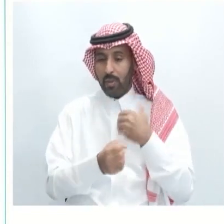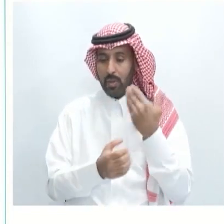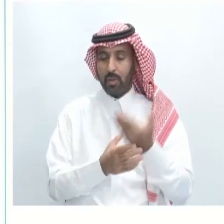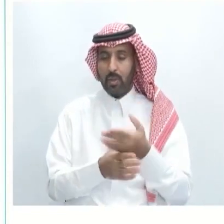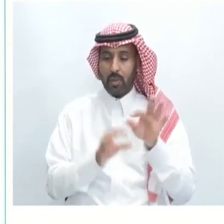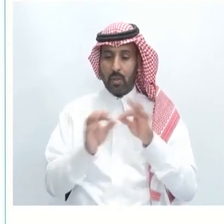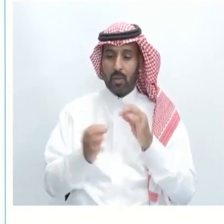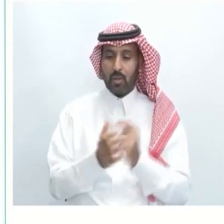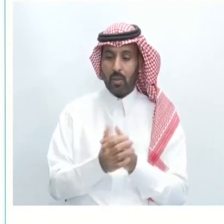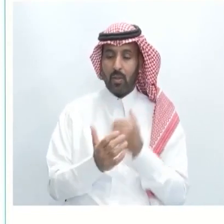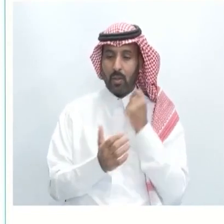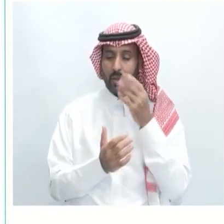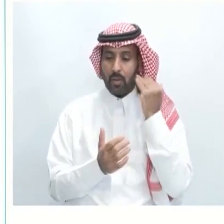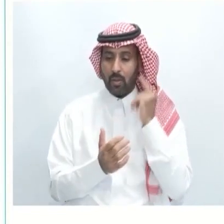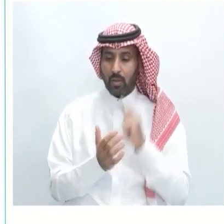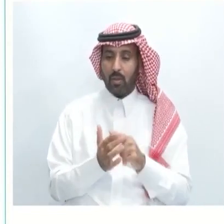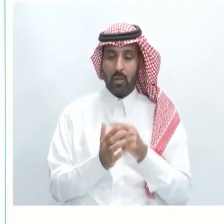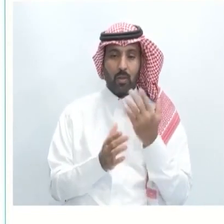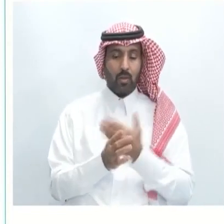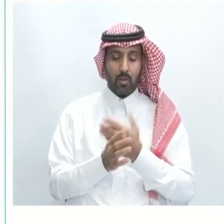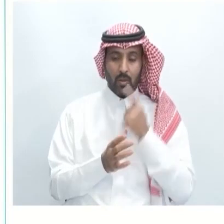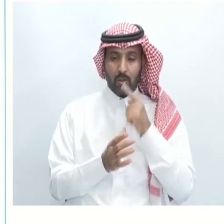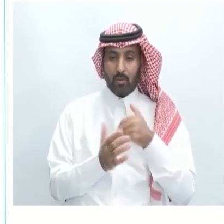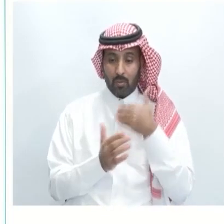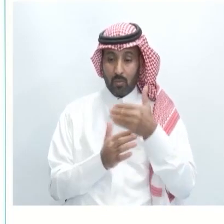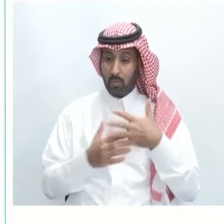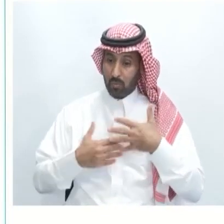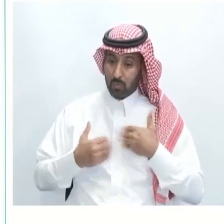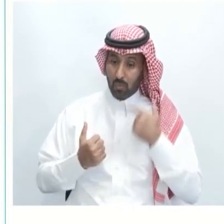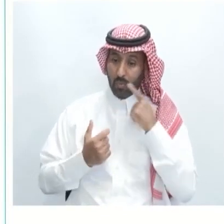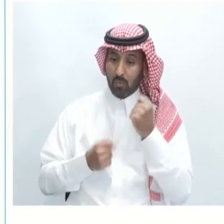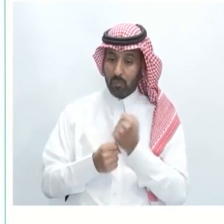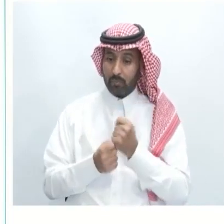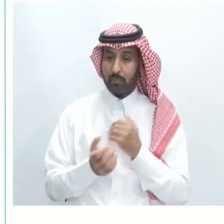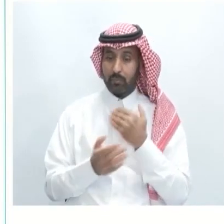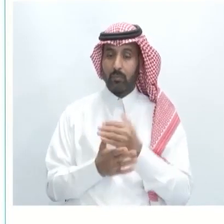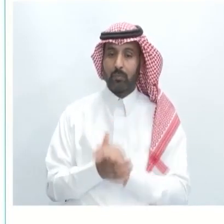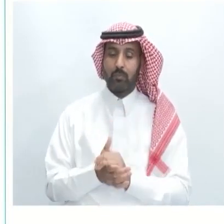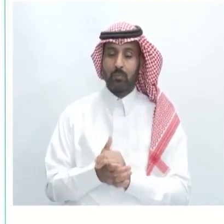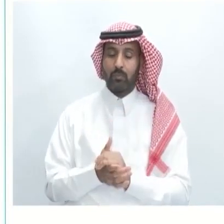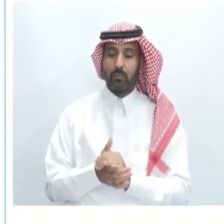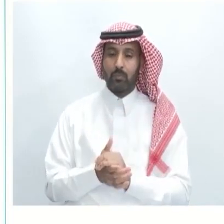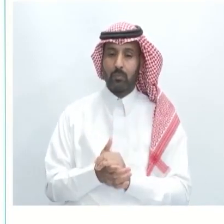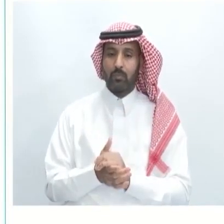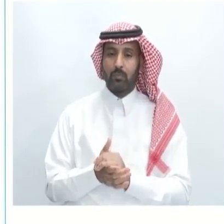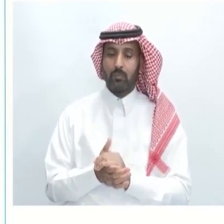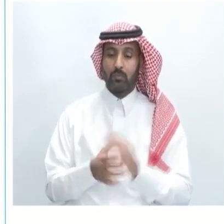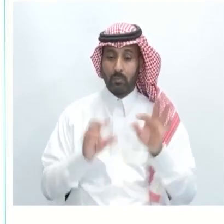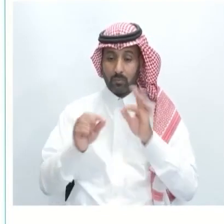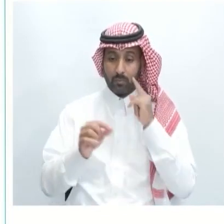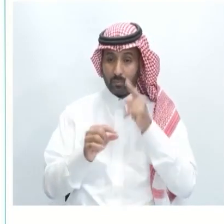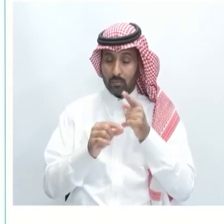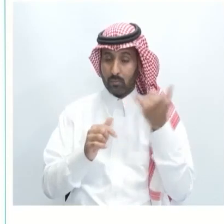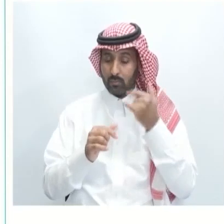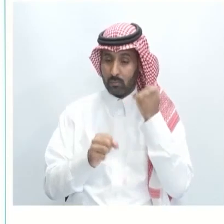paths. It is a reminder that, because job satisfaction affects both our physical and mental well-being, job selection is one of